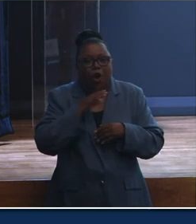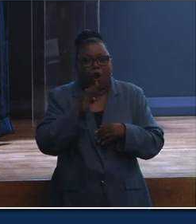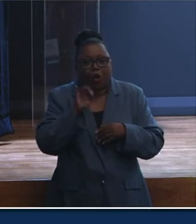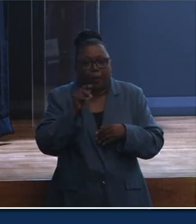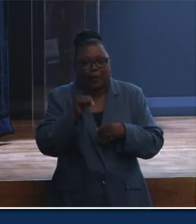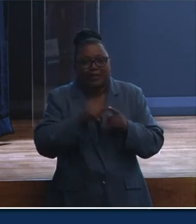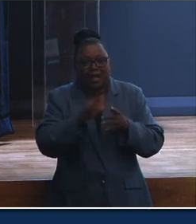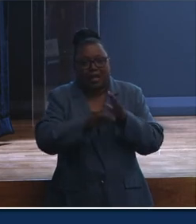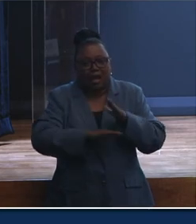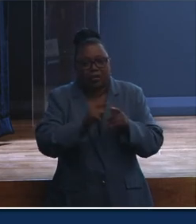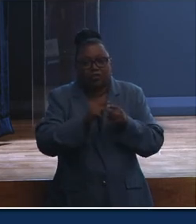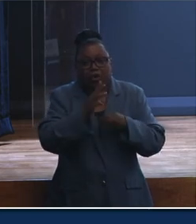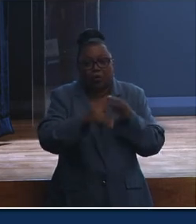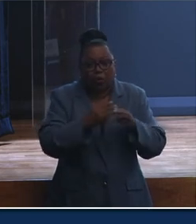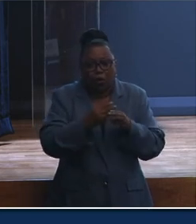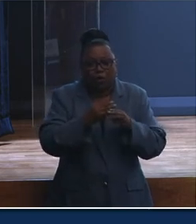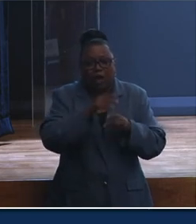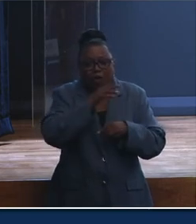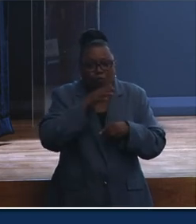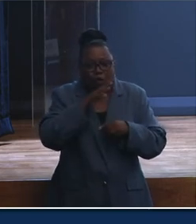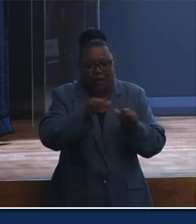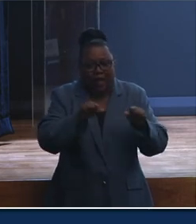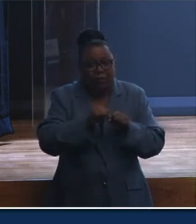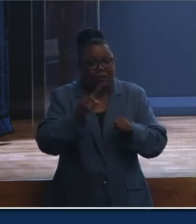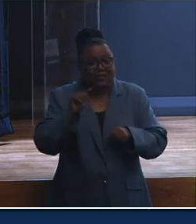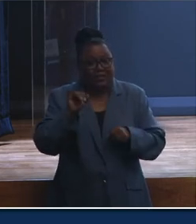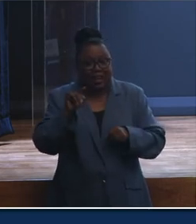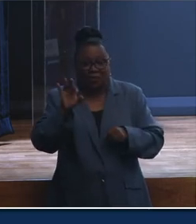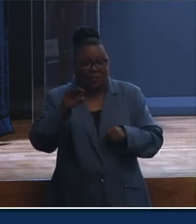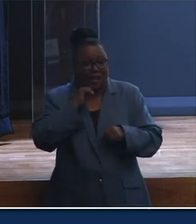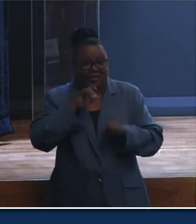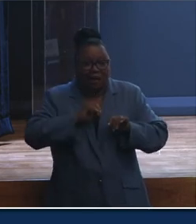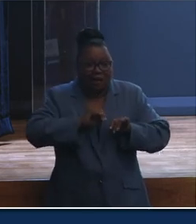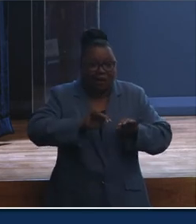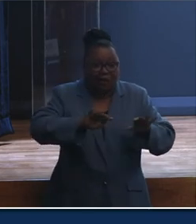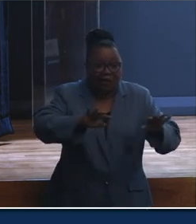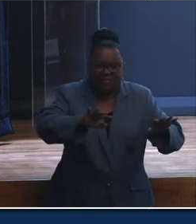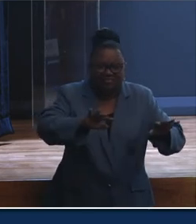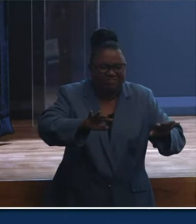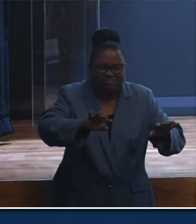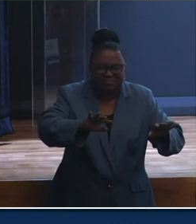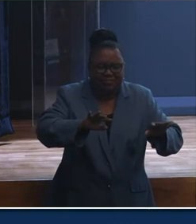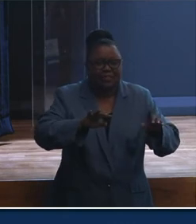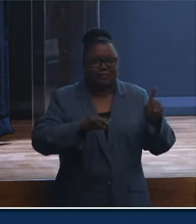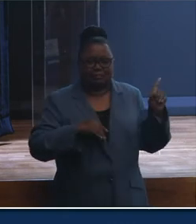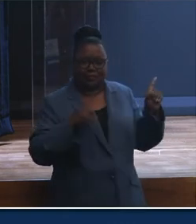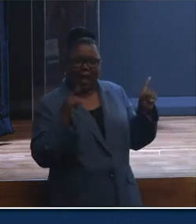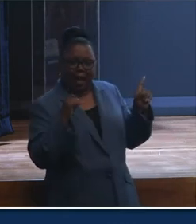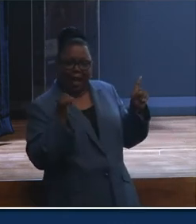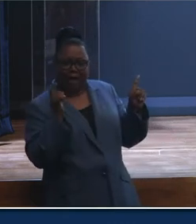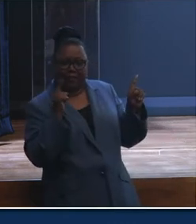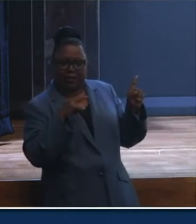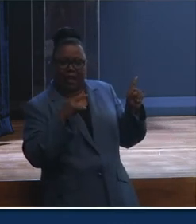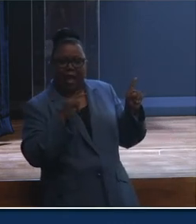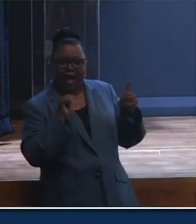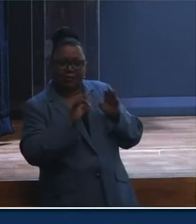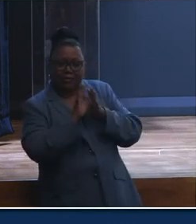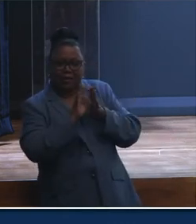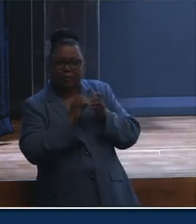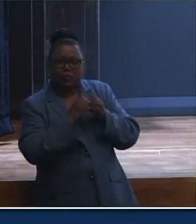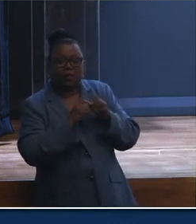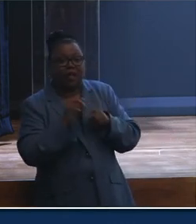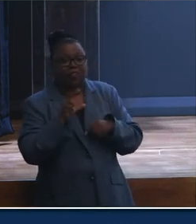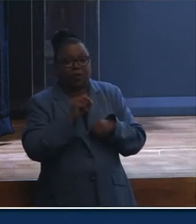underserved urban and underserved rural areas, where Title IX has not yet been able to work its magic. So I have a couple of stats on that.